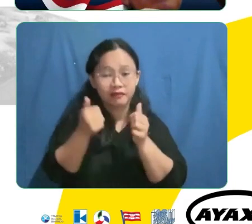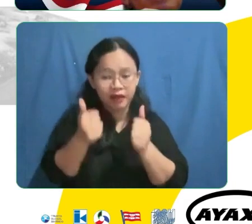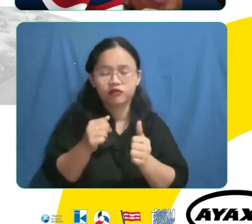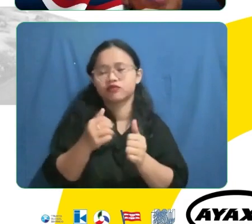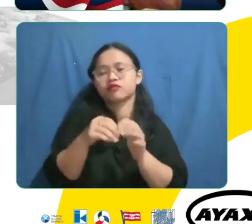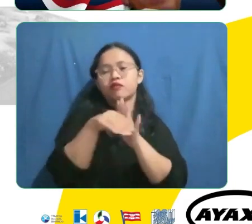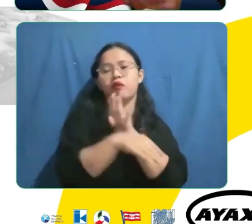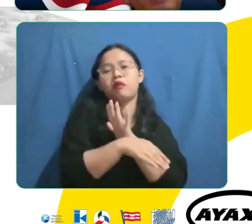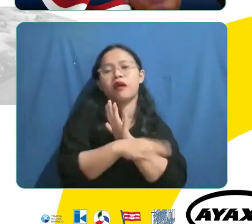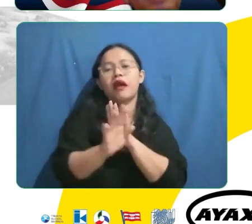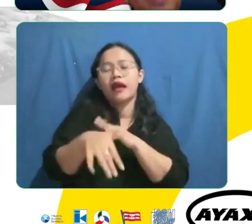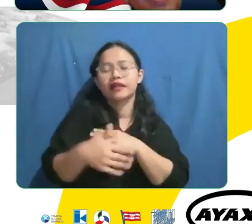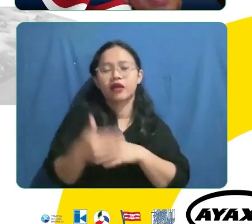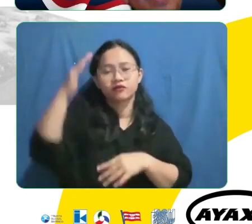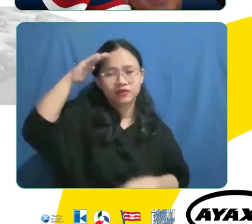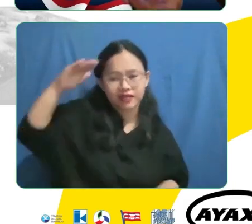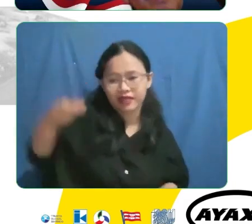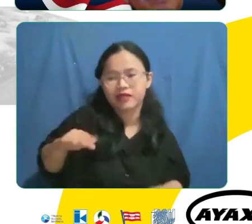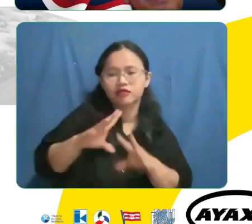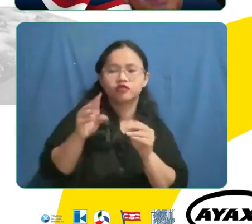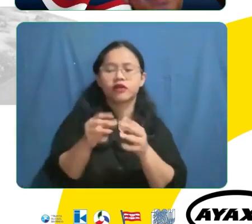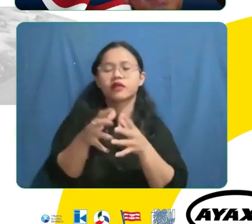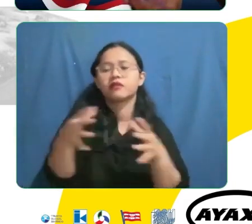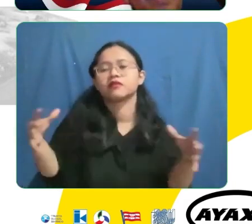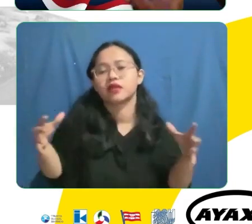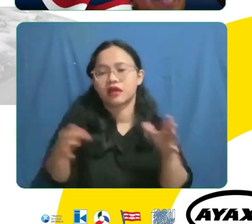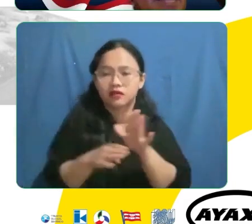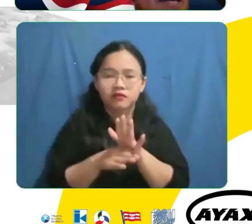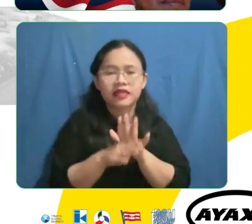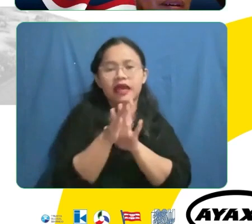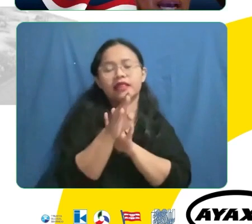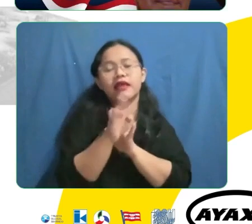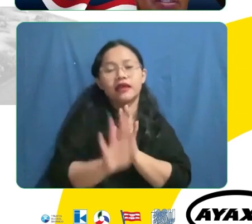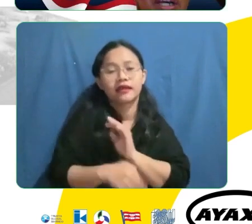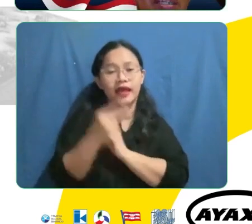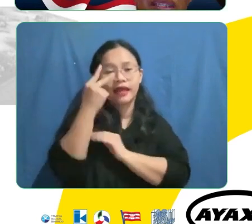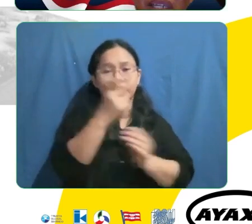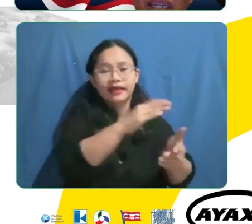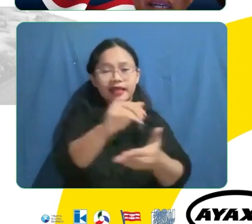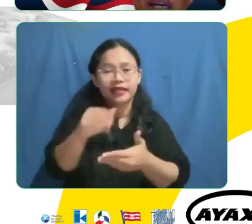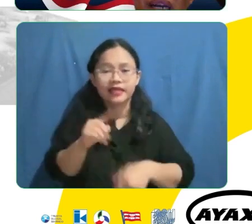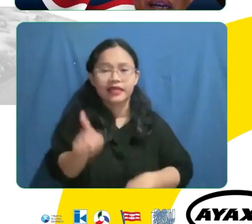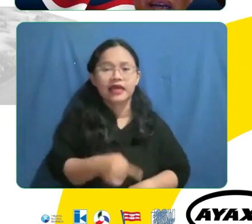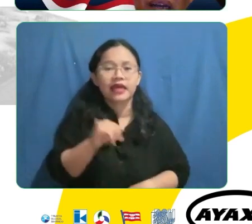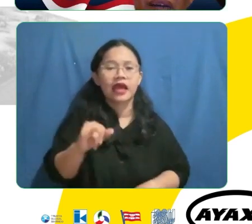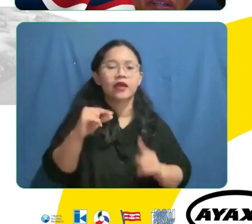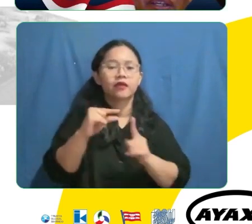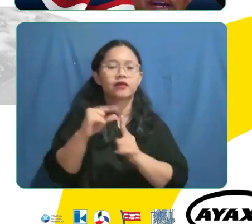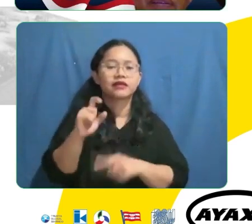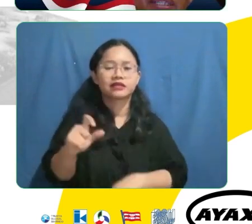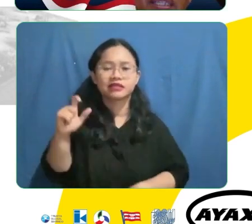the IPCC, International Intergovernmental Panel for Climate Change of